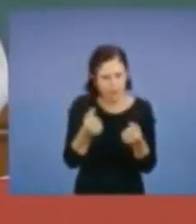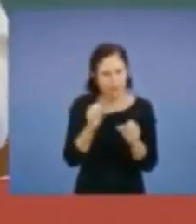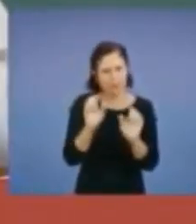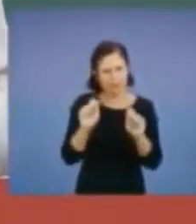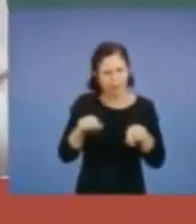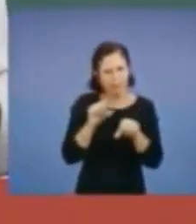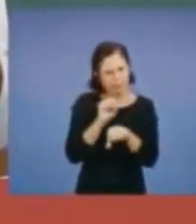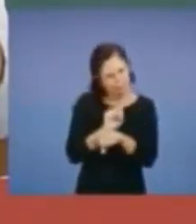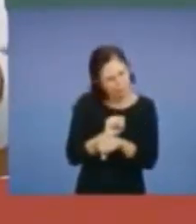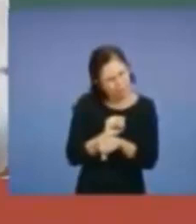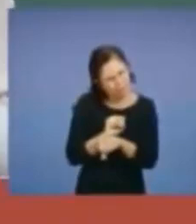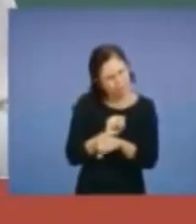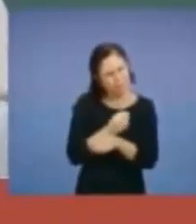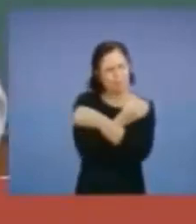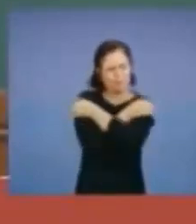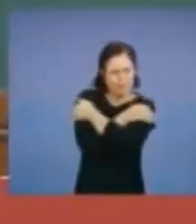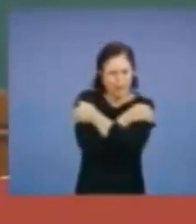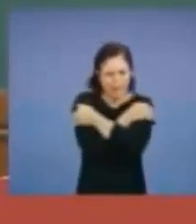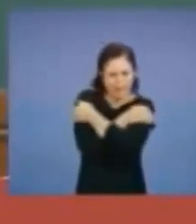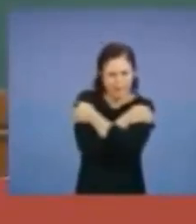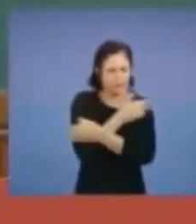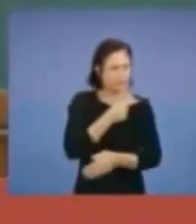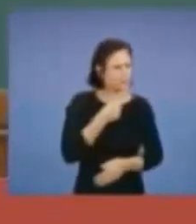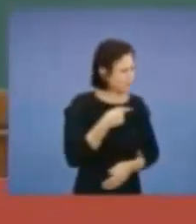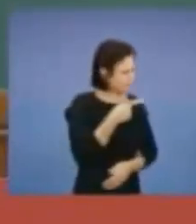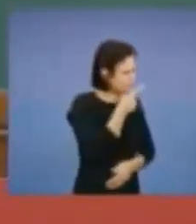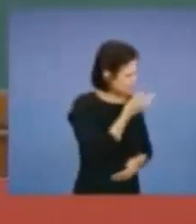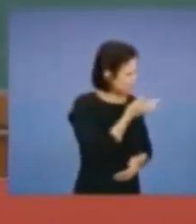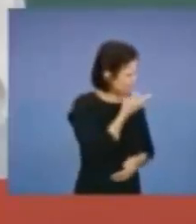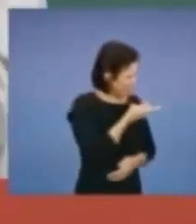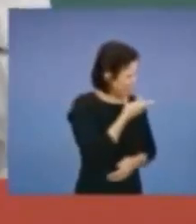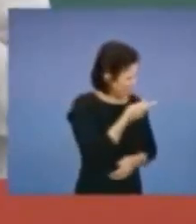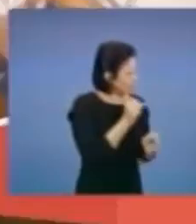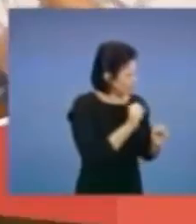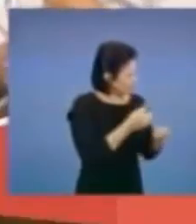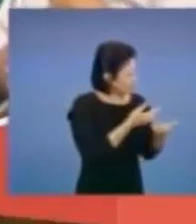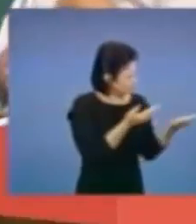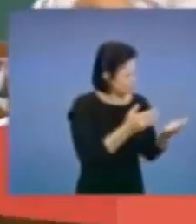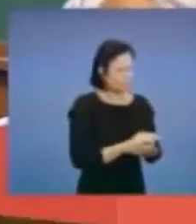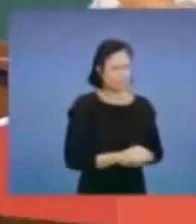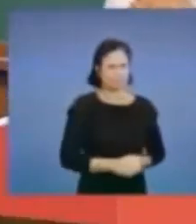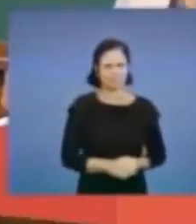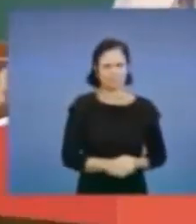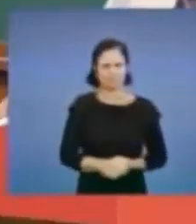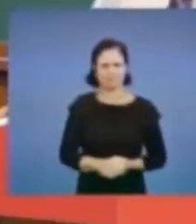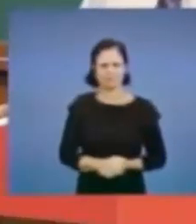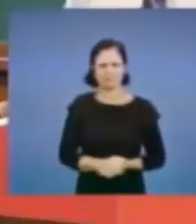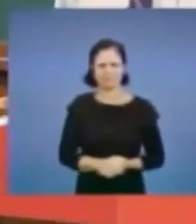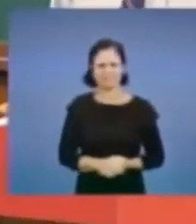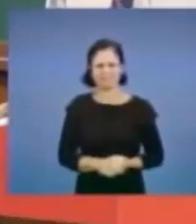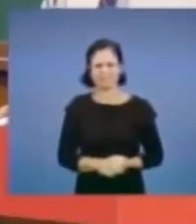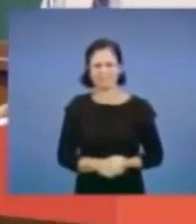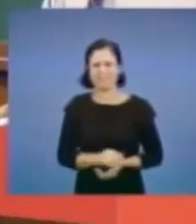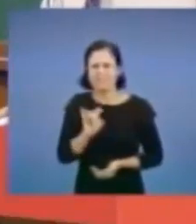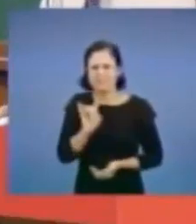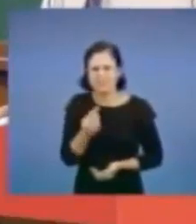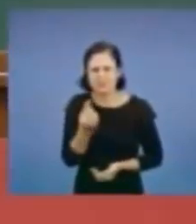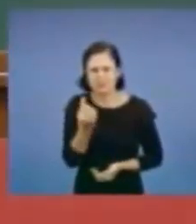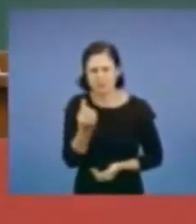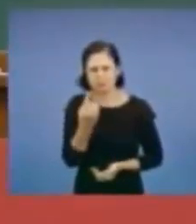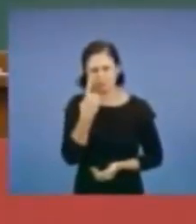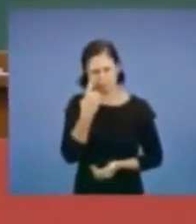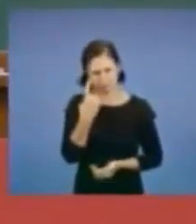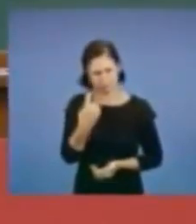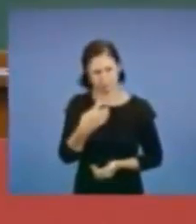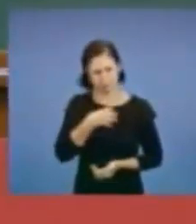Very well, my brethren, can we stop? I want to send you my embrace. If Pastor just said another word,